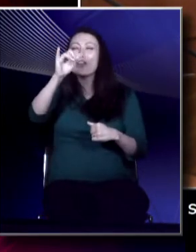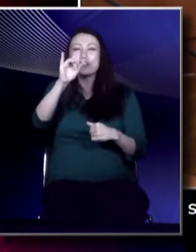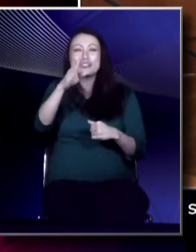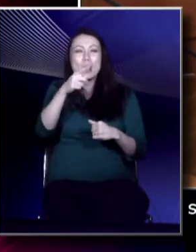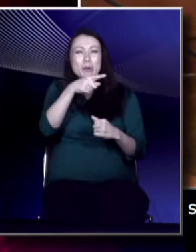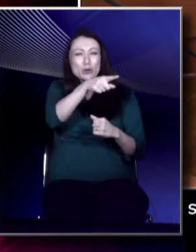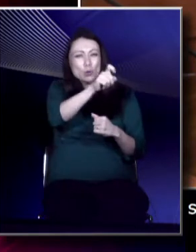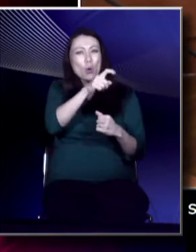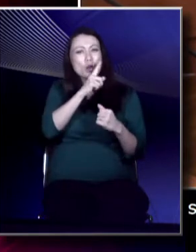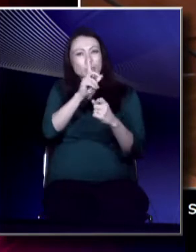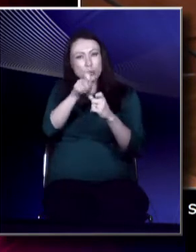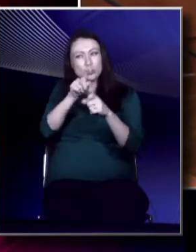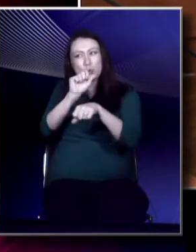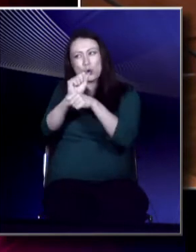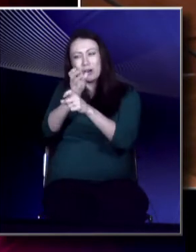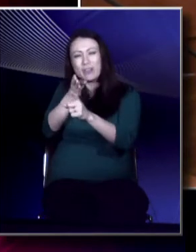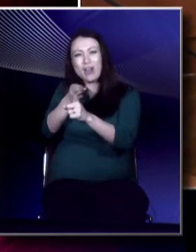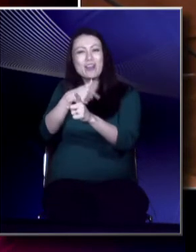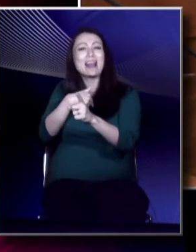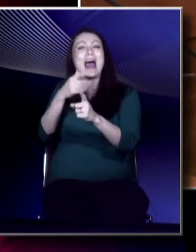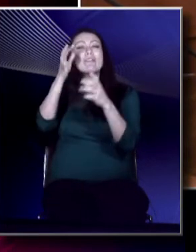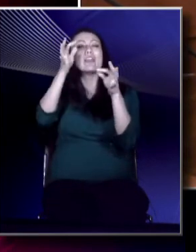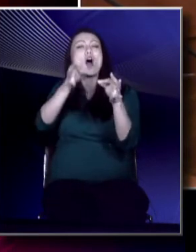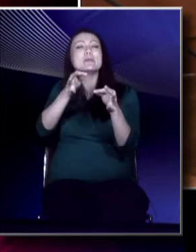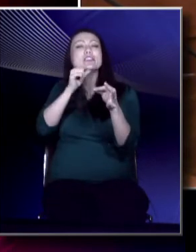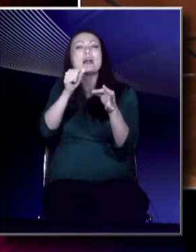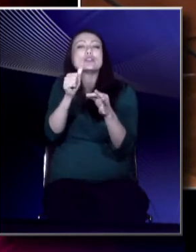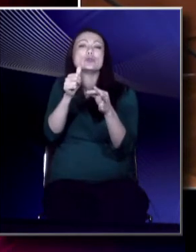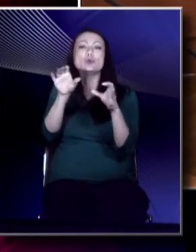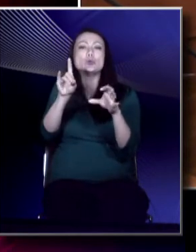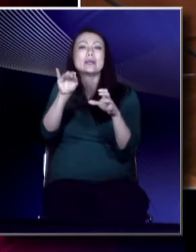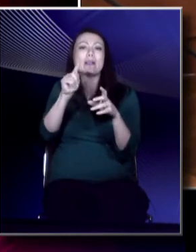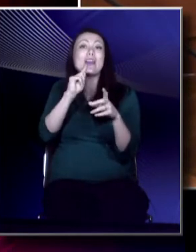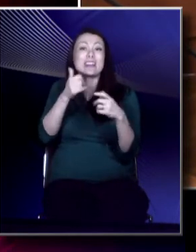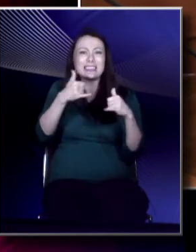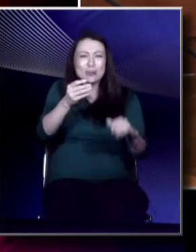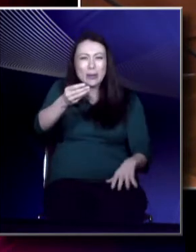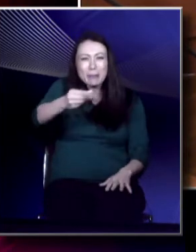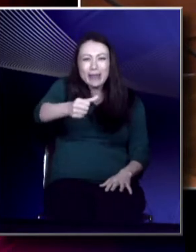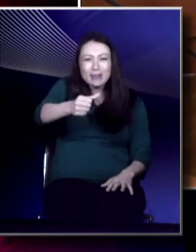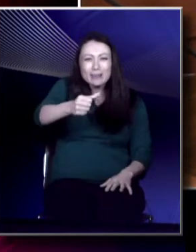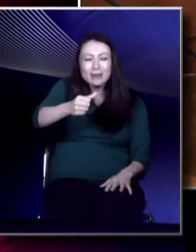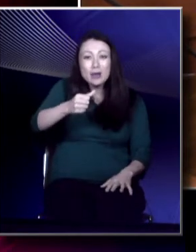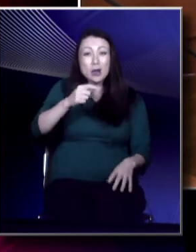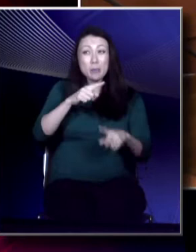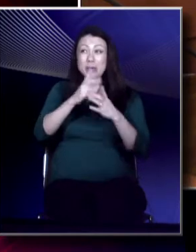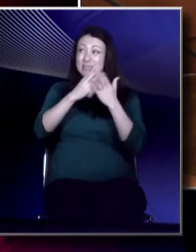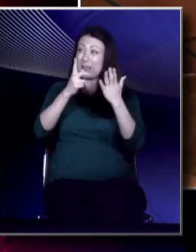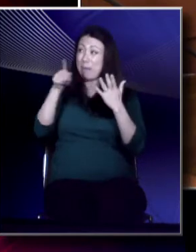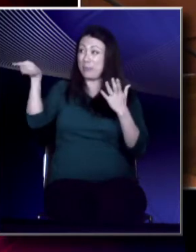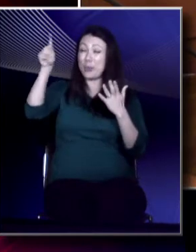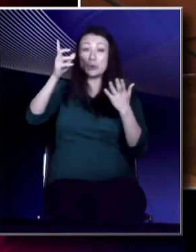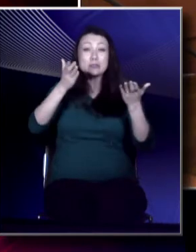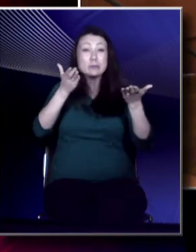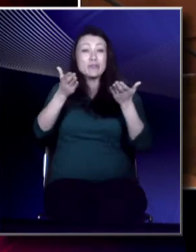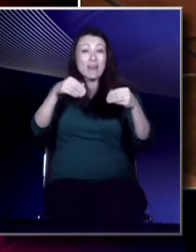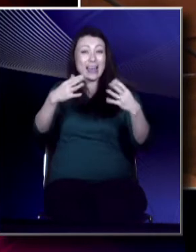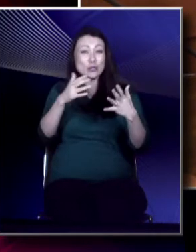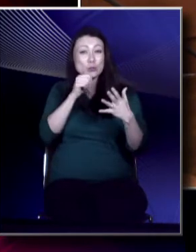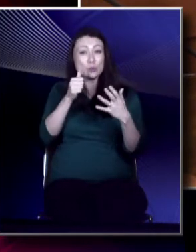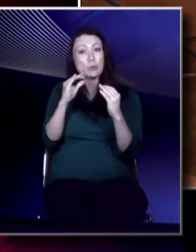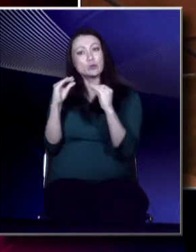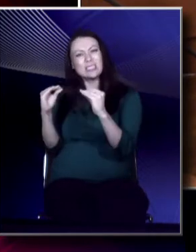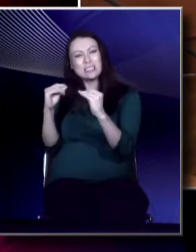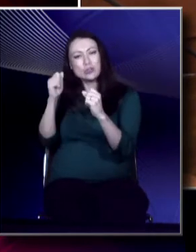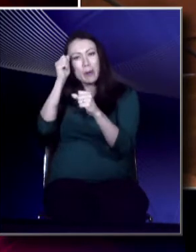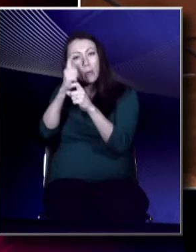to do a specific job and then have the option not to do it and still get paid at the end of the day. But somehow the service providers that are supposed to be teaching my brother how to read